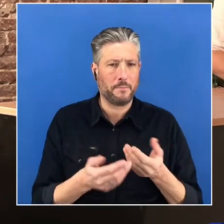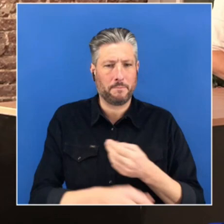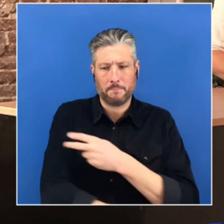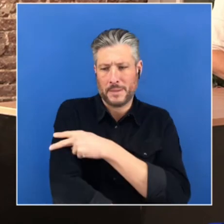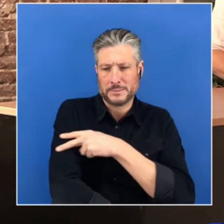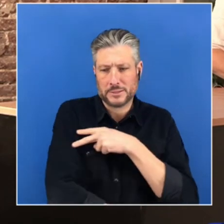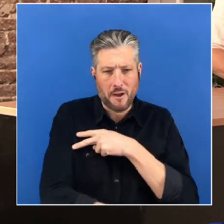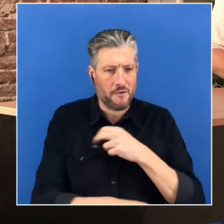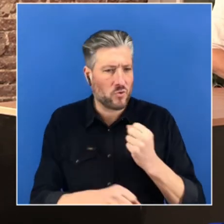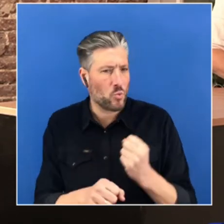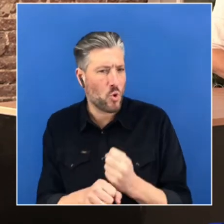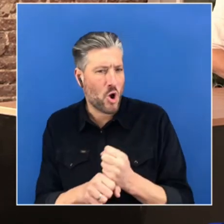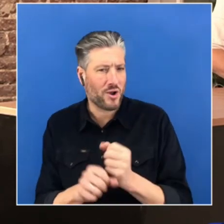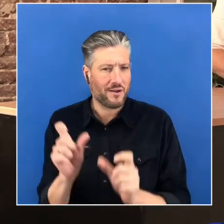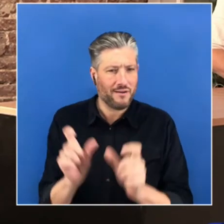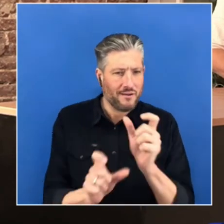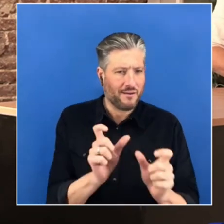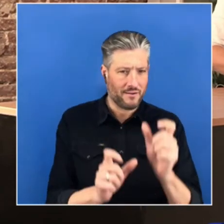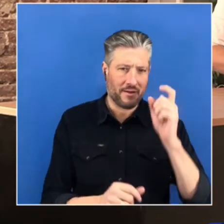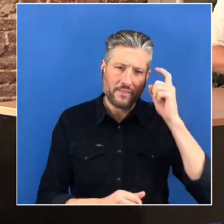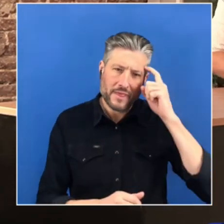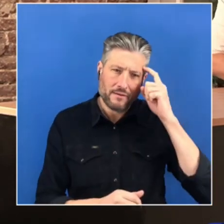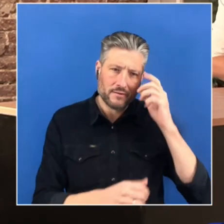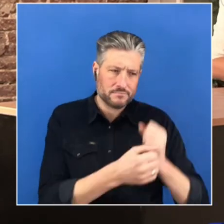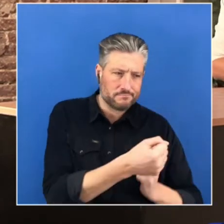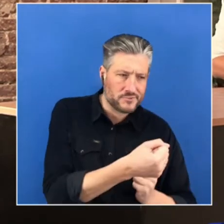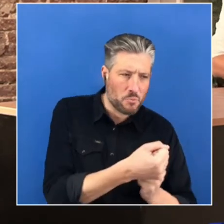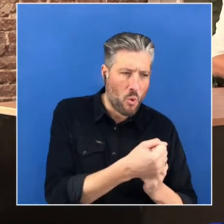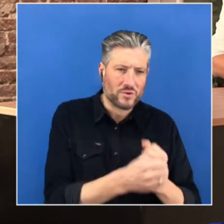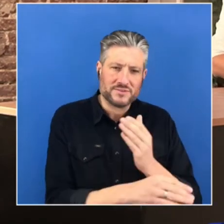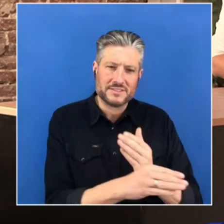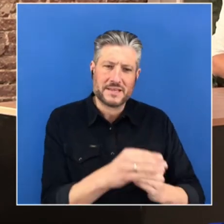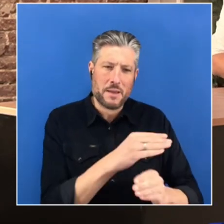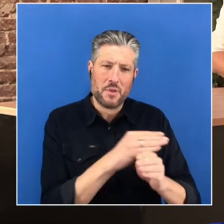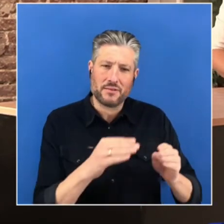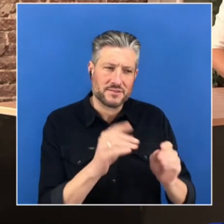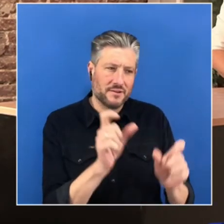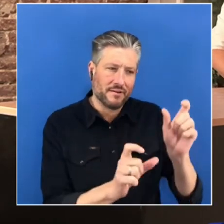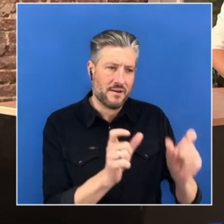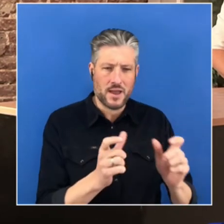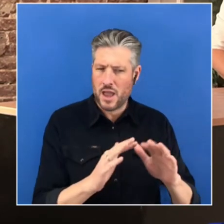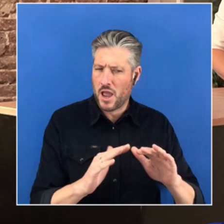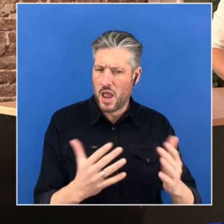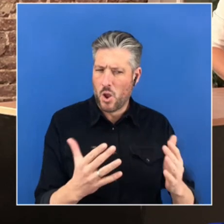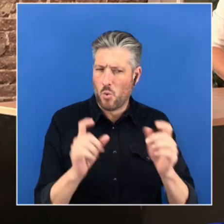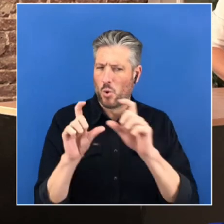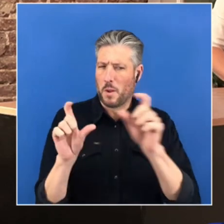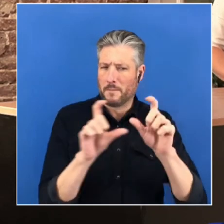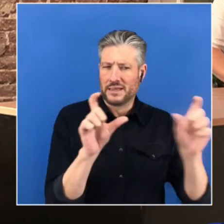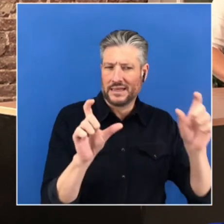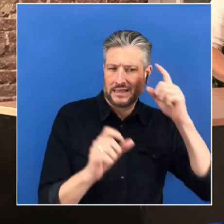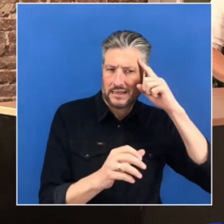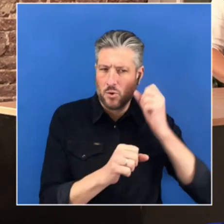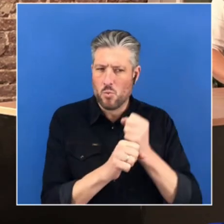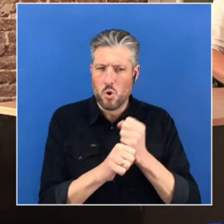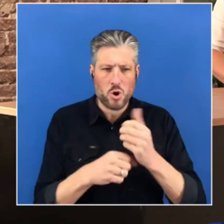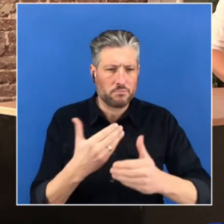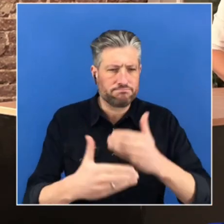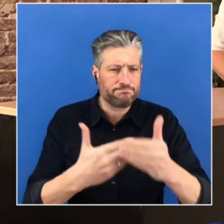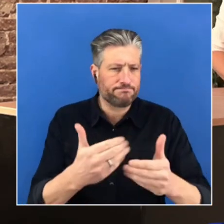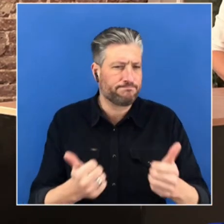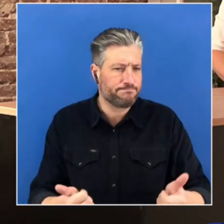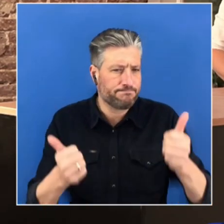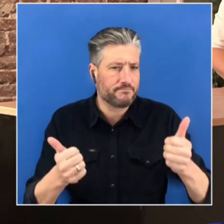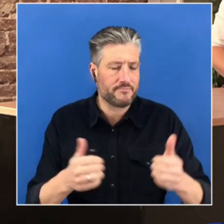with disabilities? I think definitely organizations need to think of their own best practices, and providing things for staff like